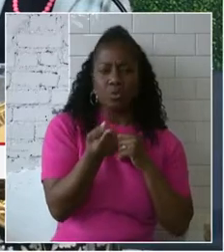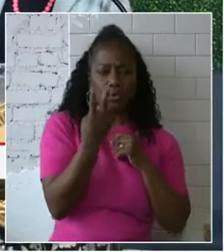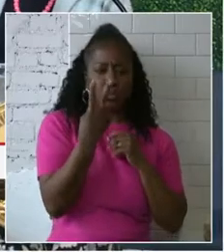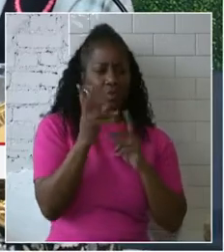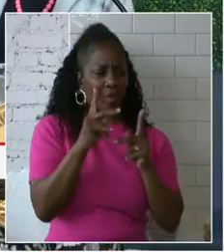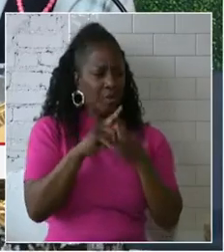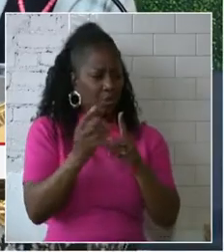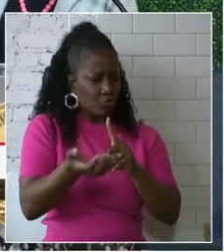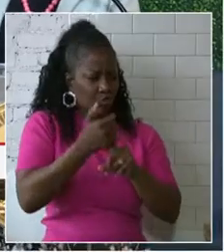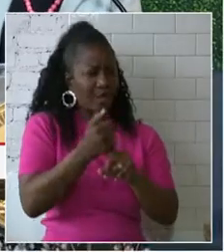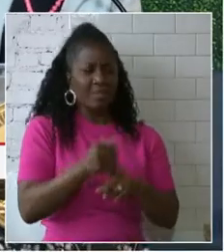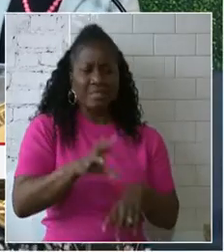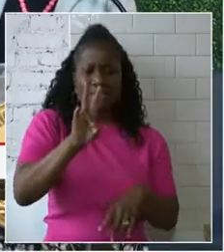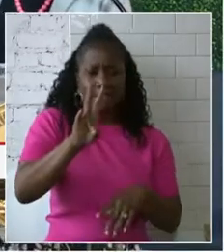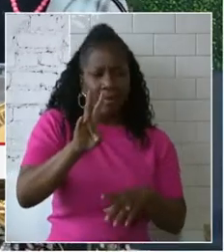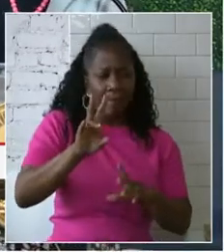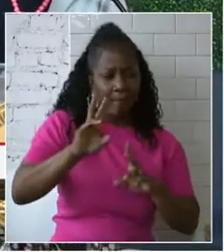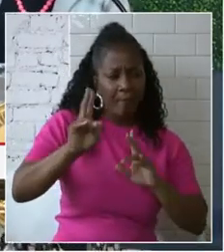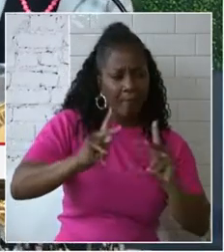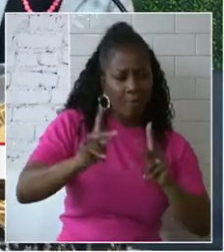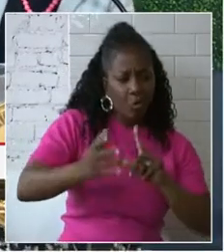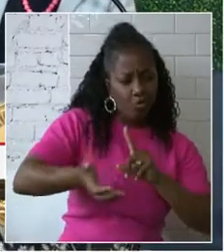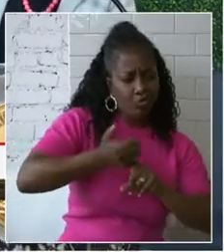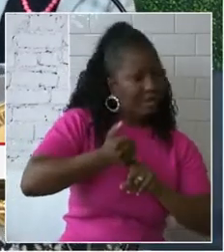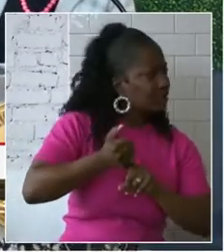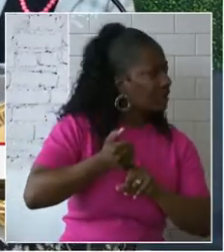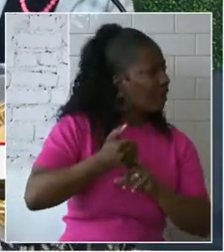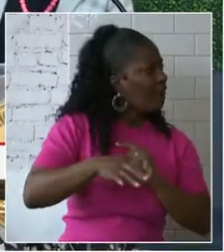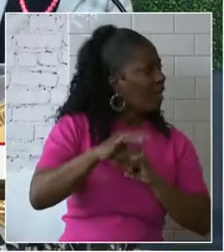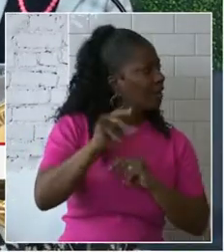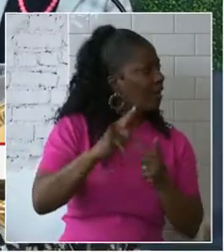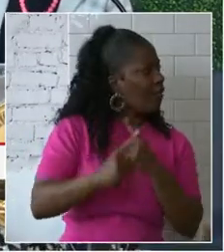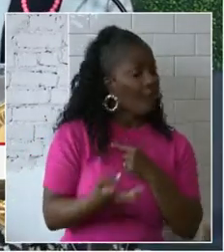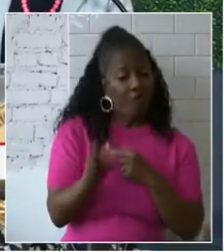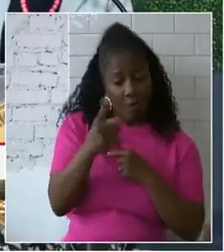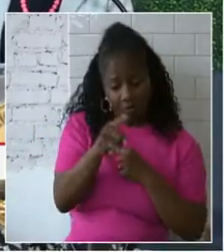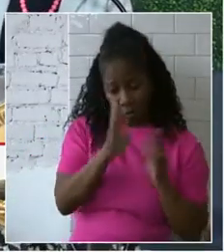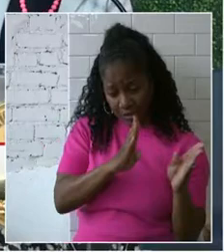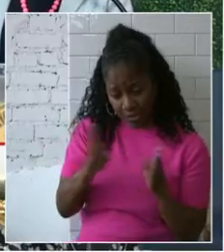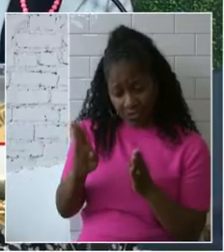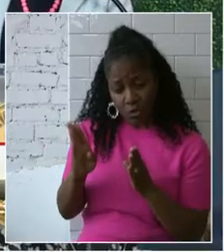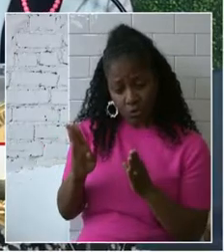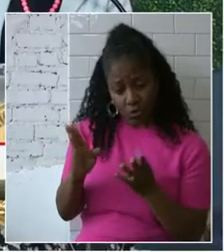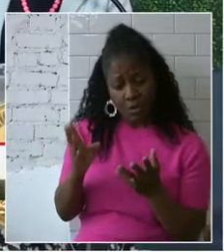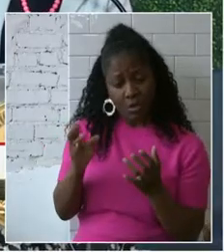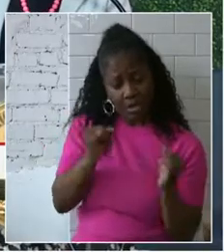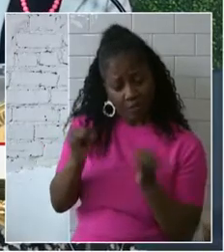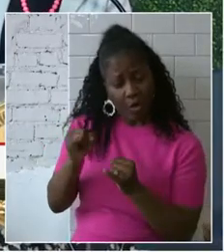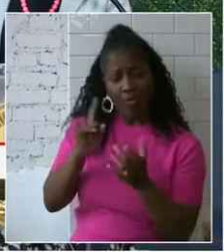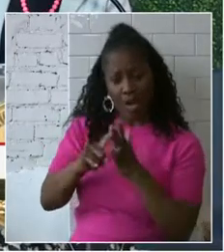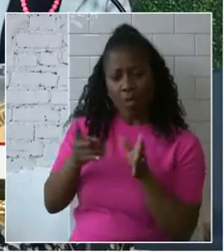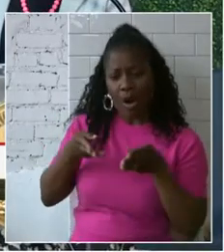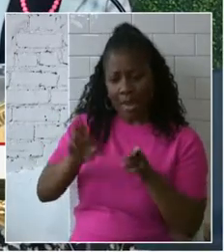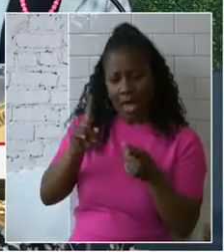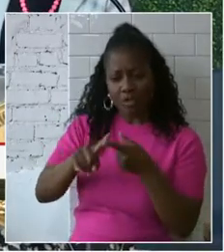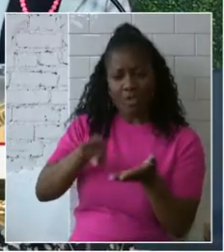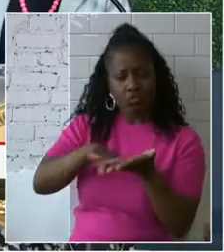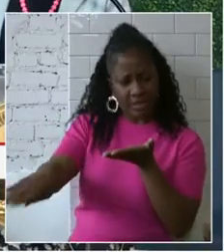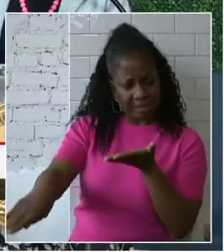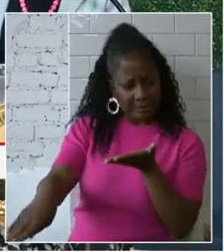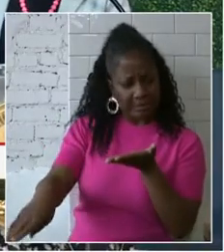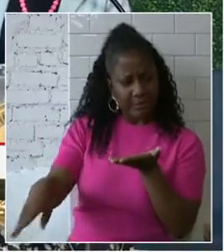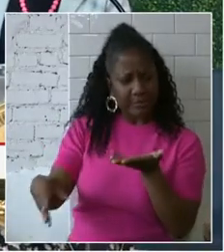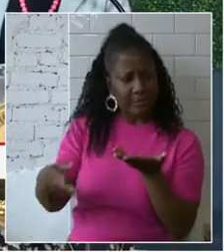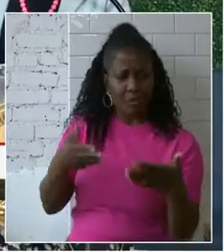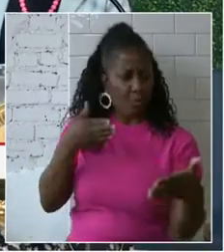said 7 people arrested, and we found out that 4 of those individuals, the adults, were allowed to be released. Prosecutors did